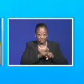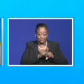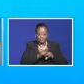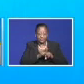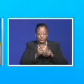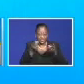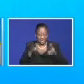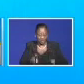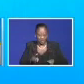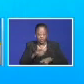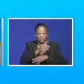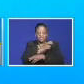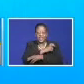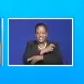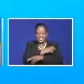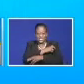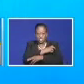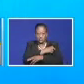acceptance. In country,